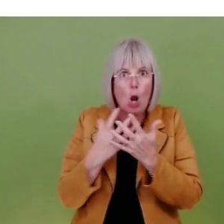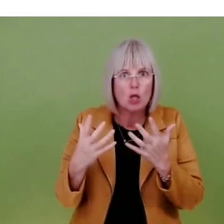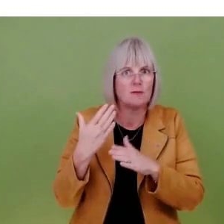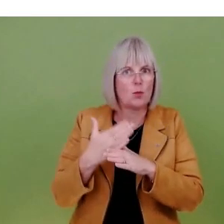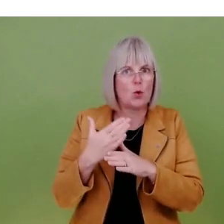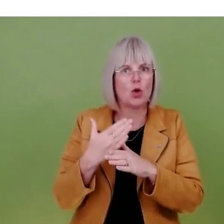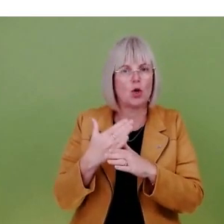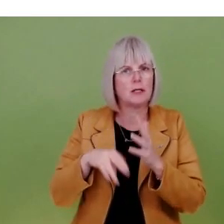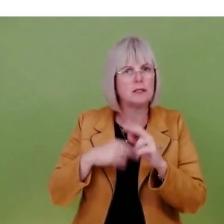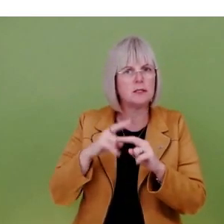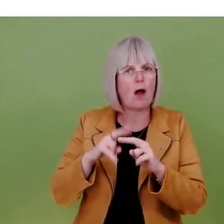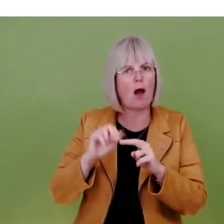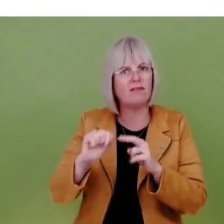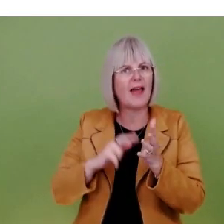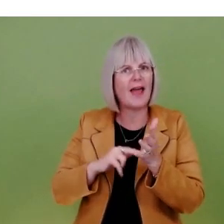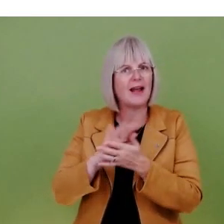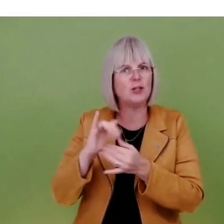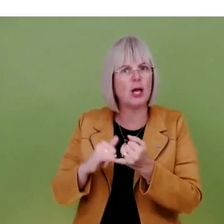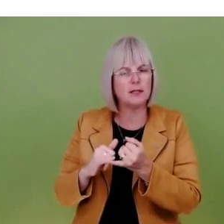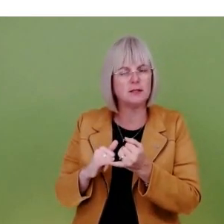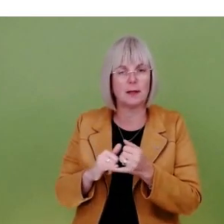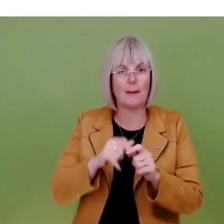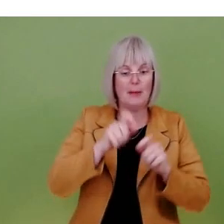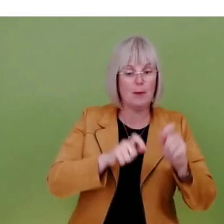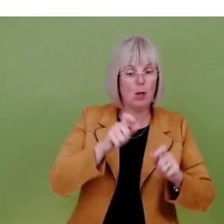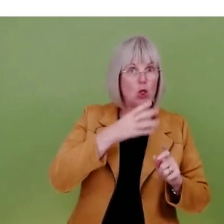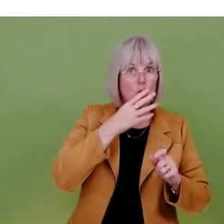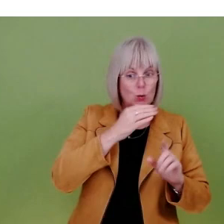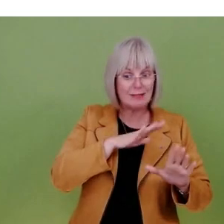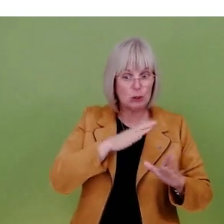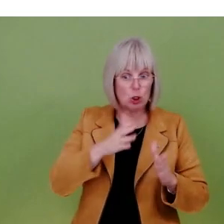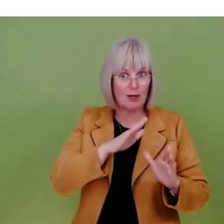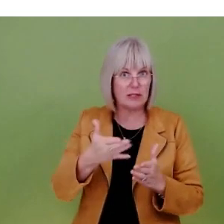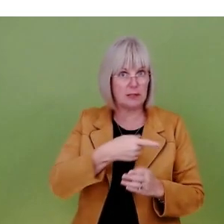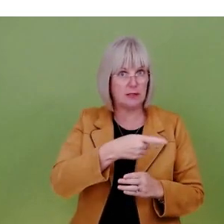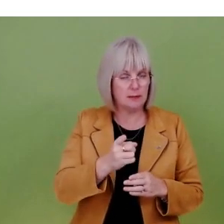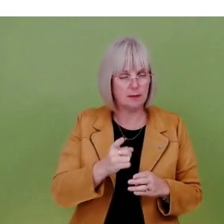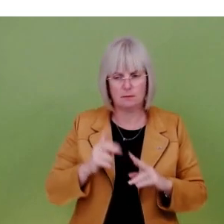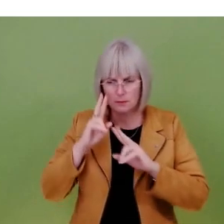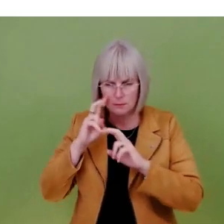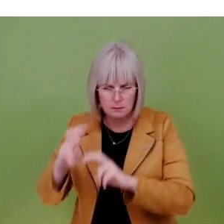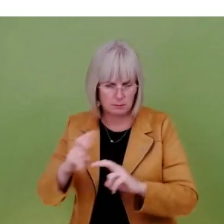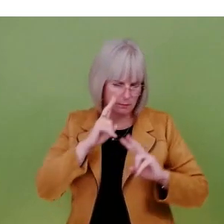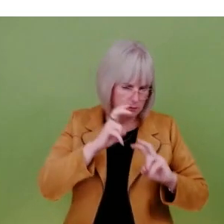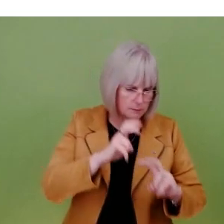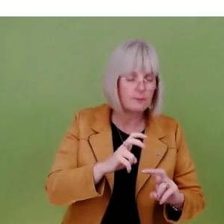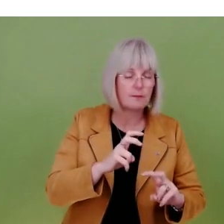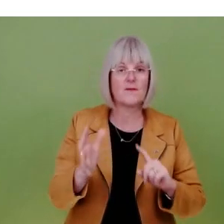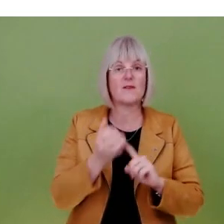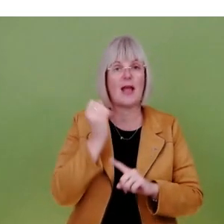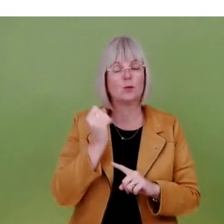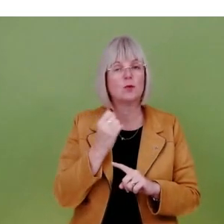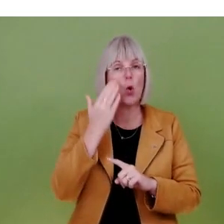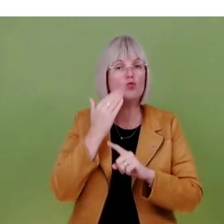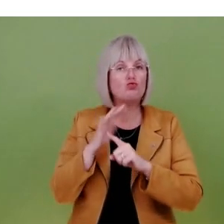within the NHS and people using services, and had found that racism and discrimination